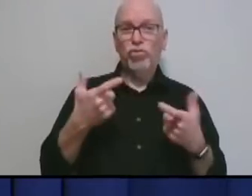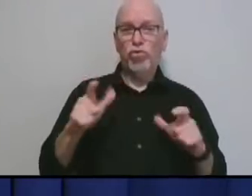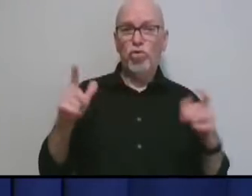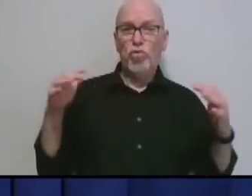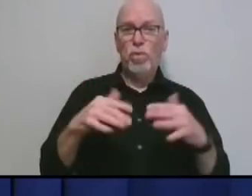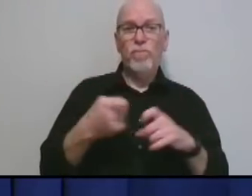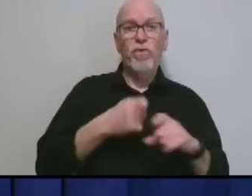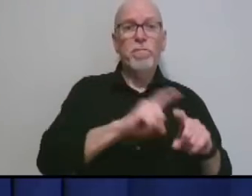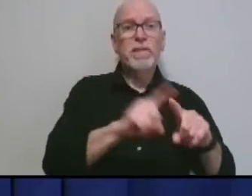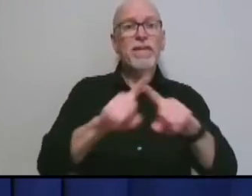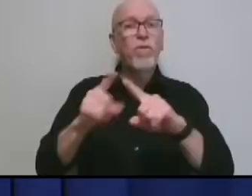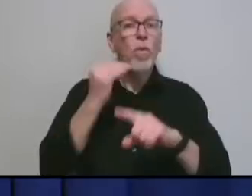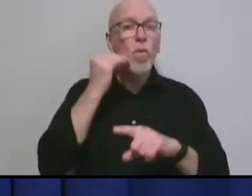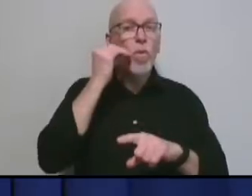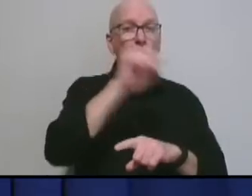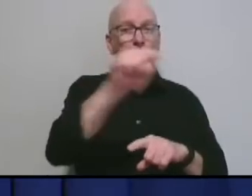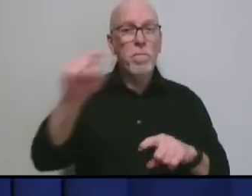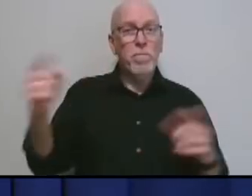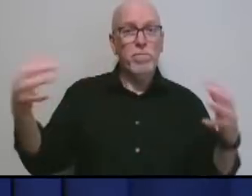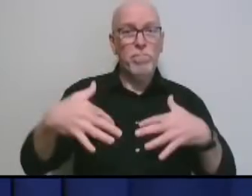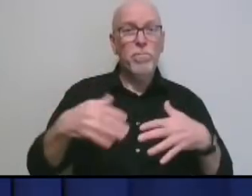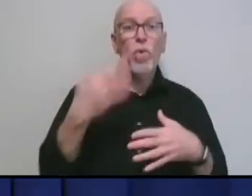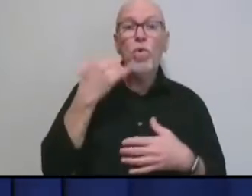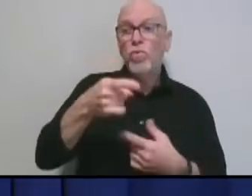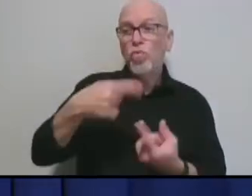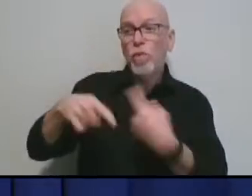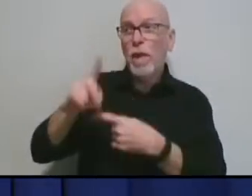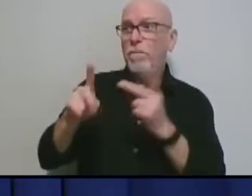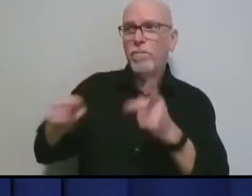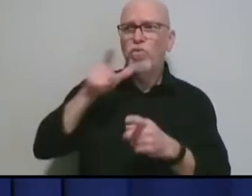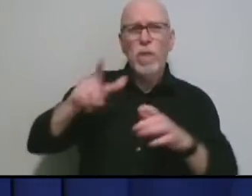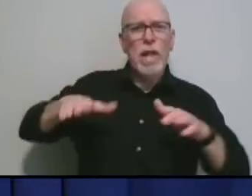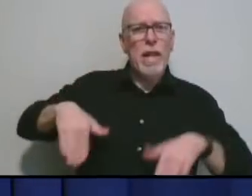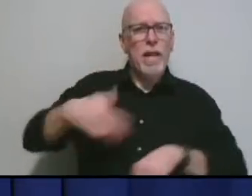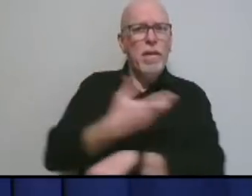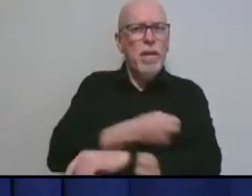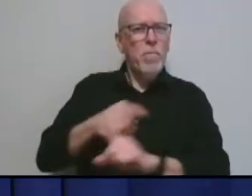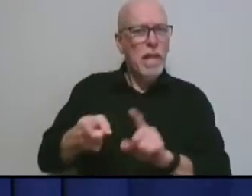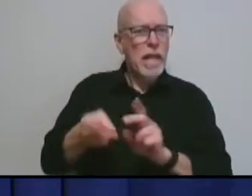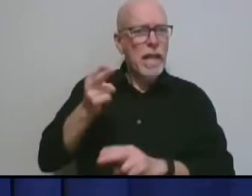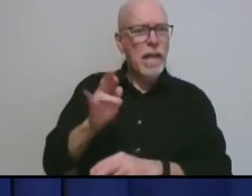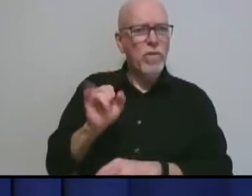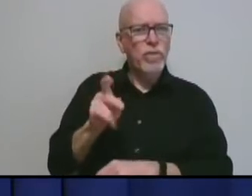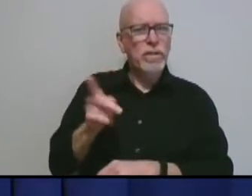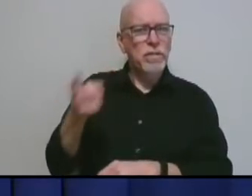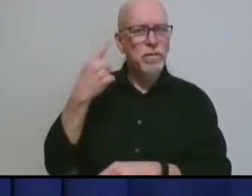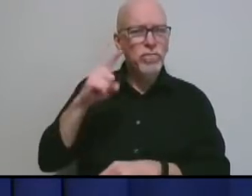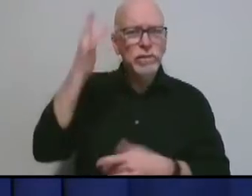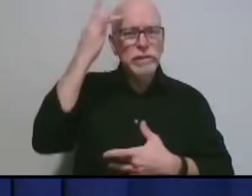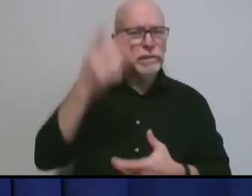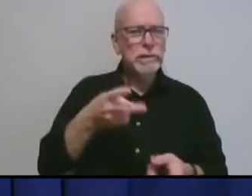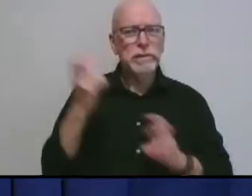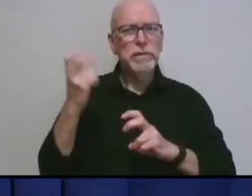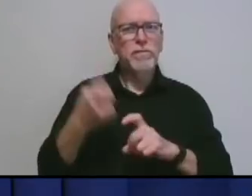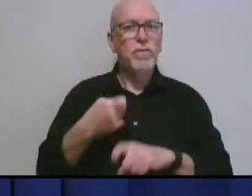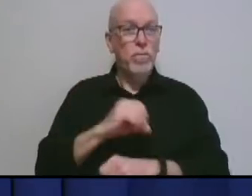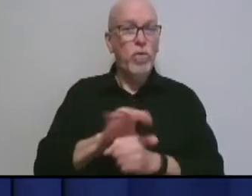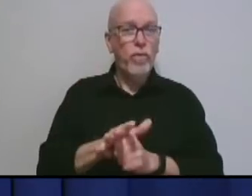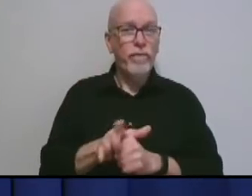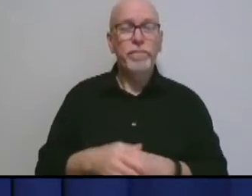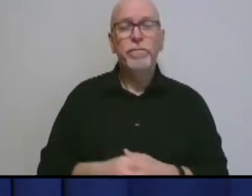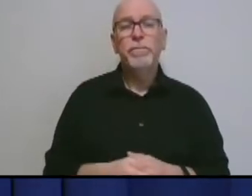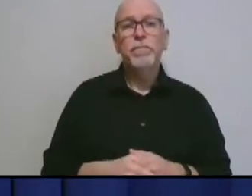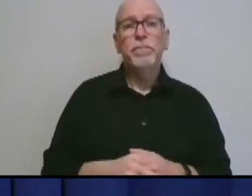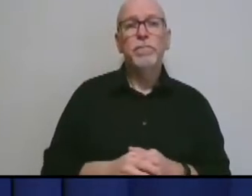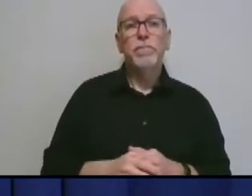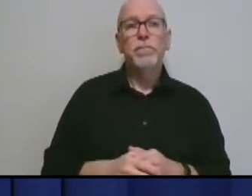multiple households or when you're around unvaccinated people who are at high risk of getting severely ill from COVID-19. This guidance